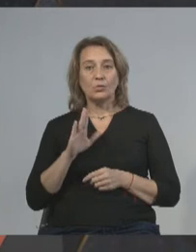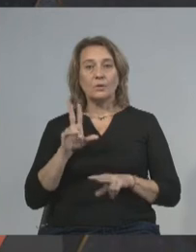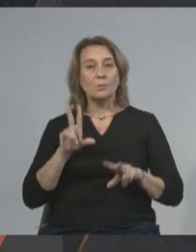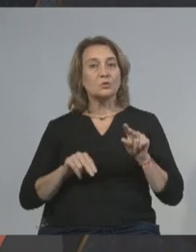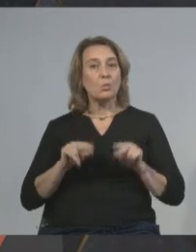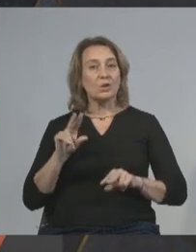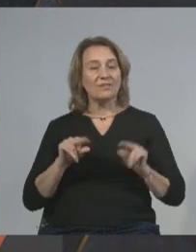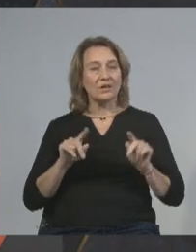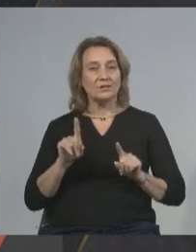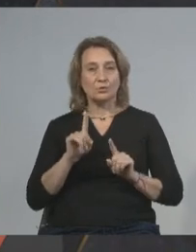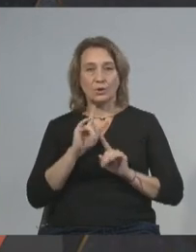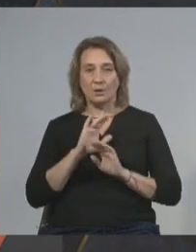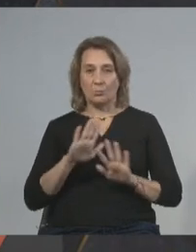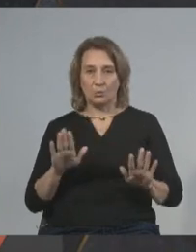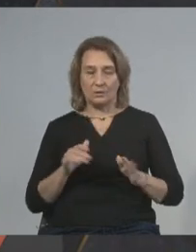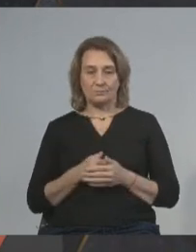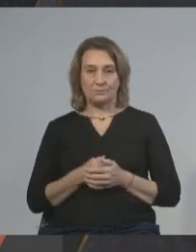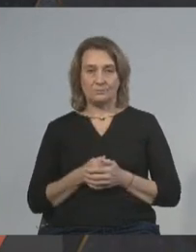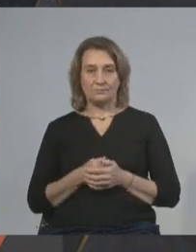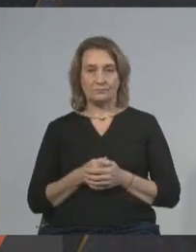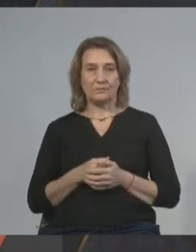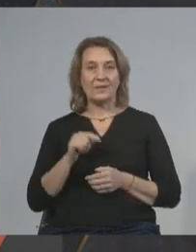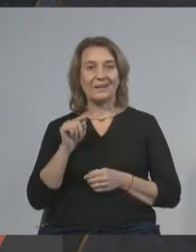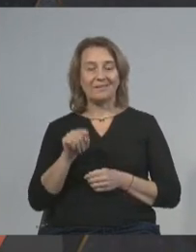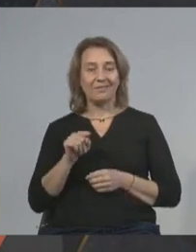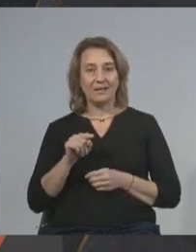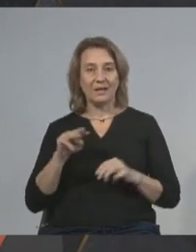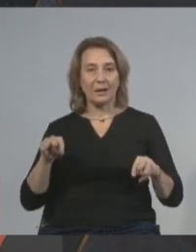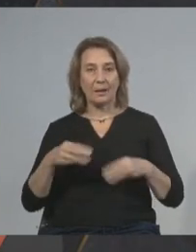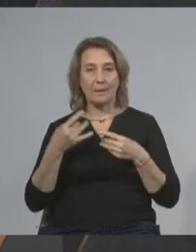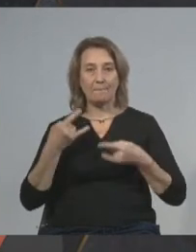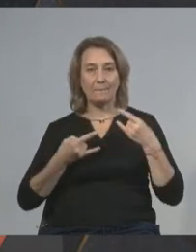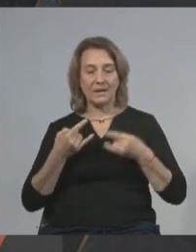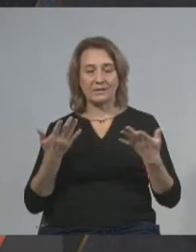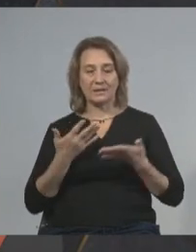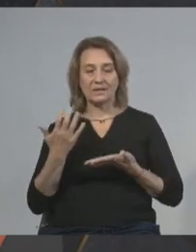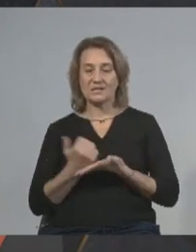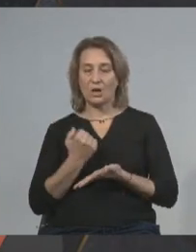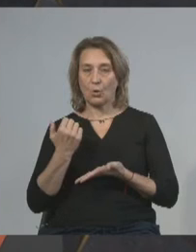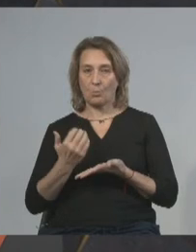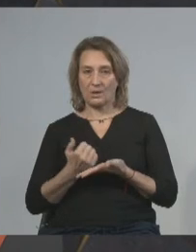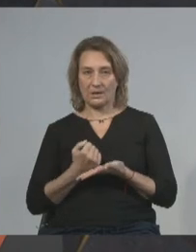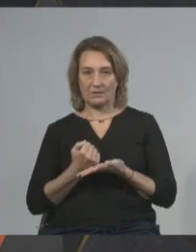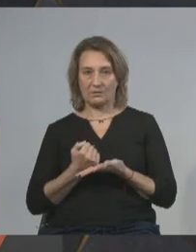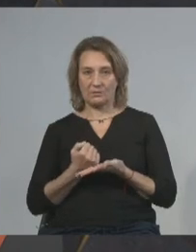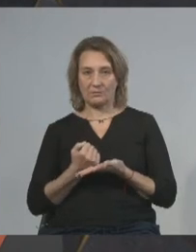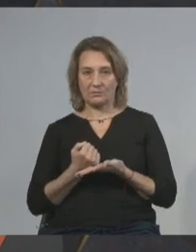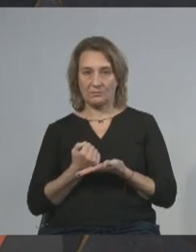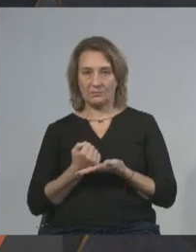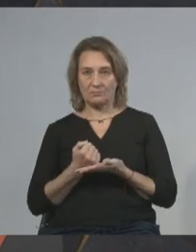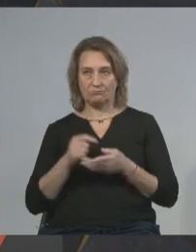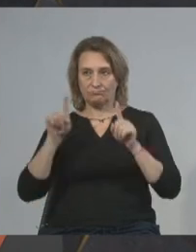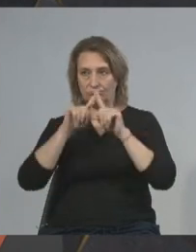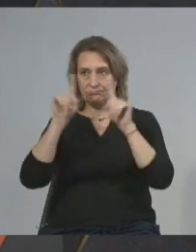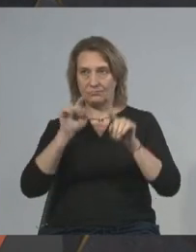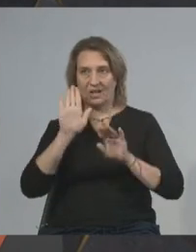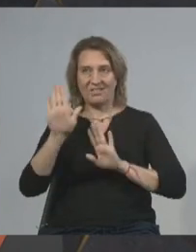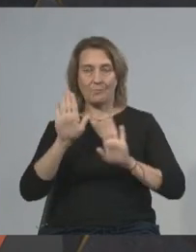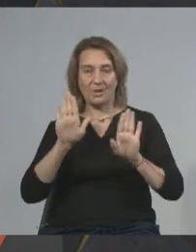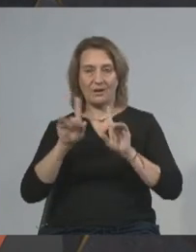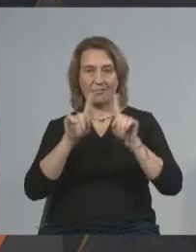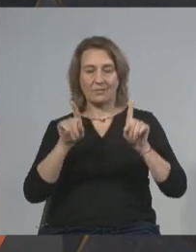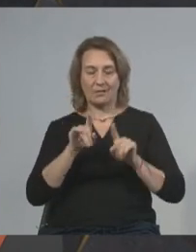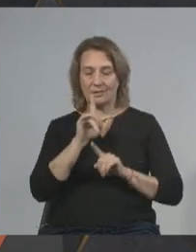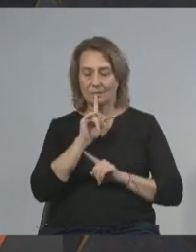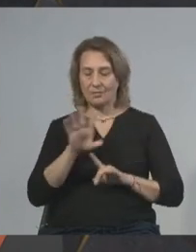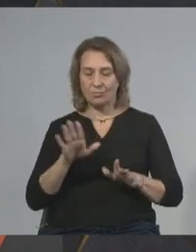and we will hope that that those media horror making on banners they won't have